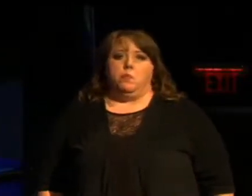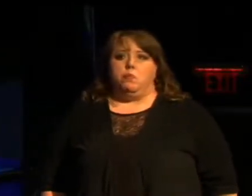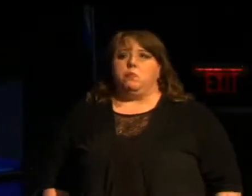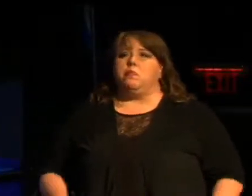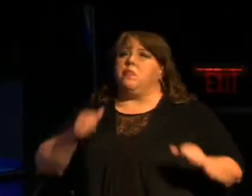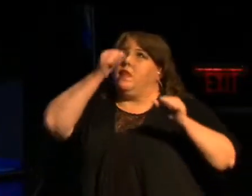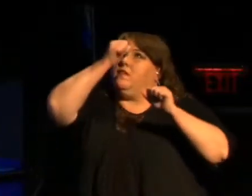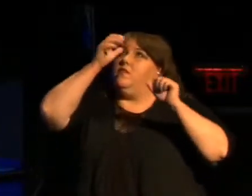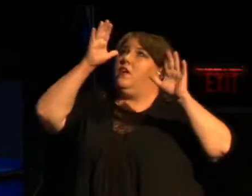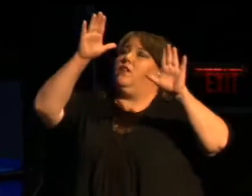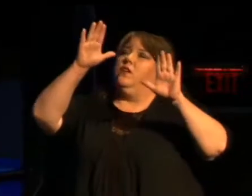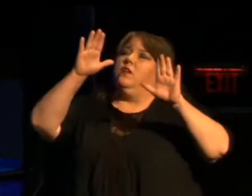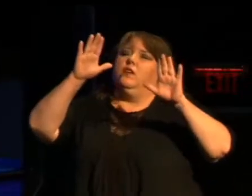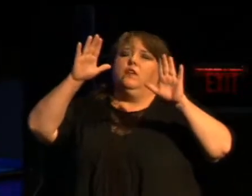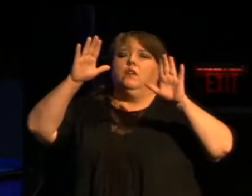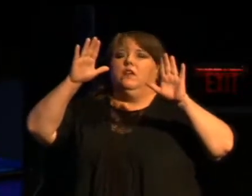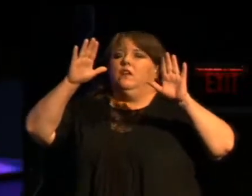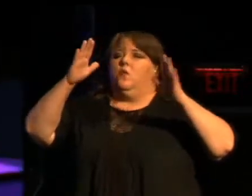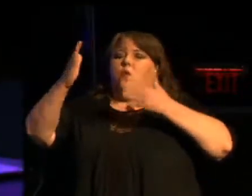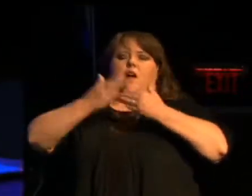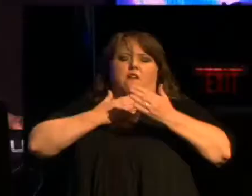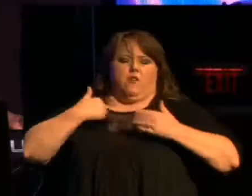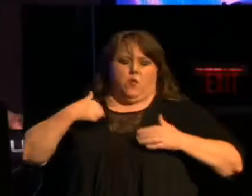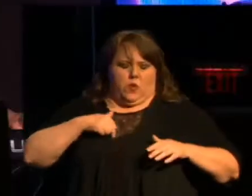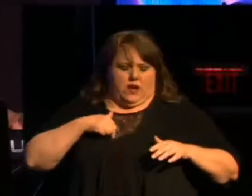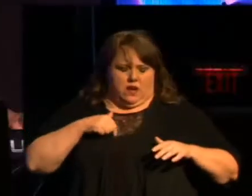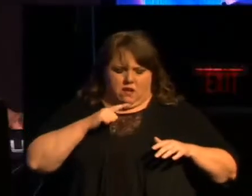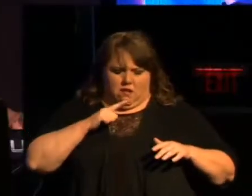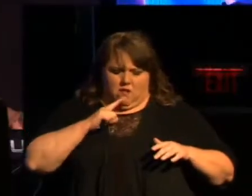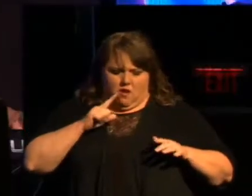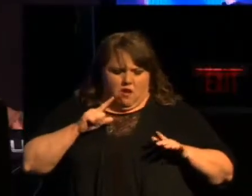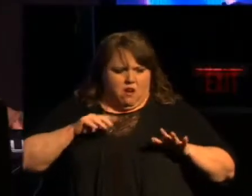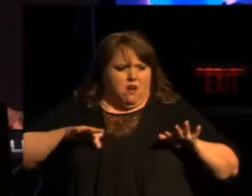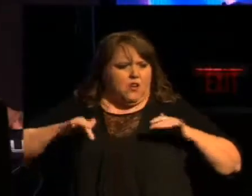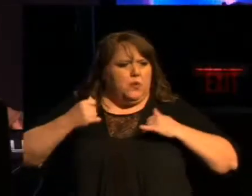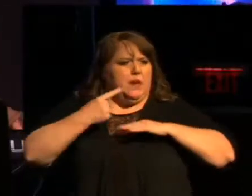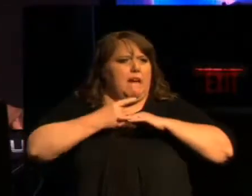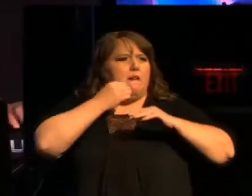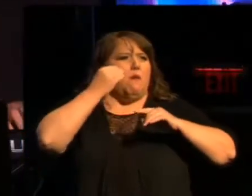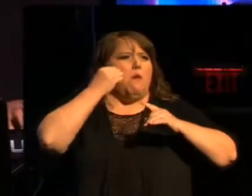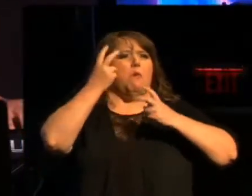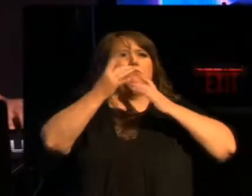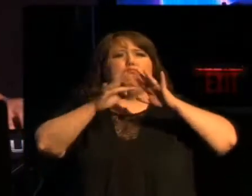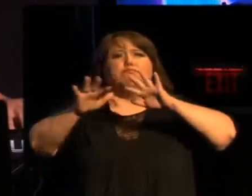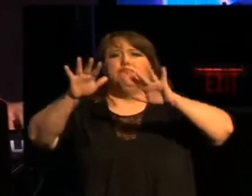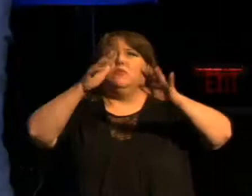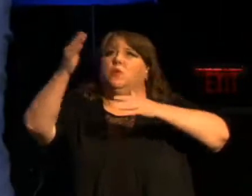Father, we welcome you wherever we are today. We welcome you.